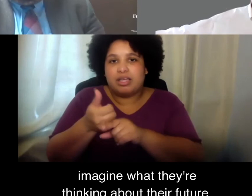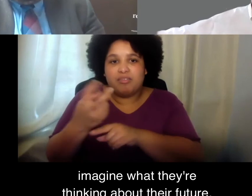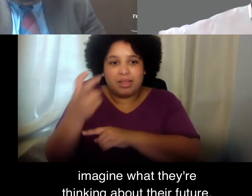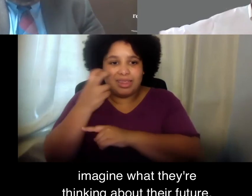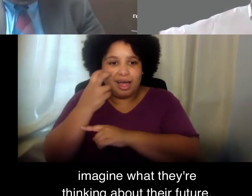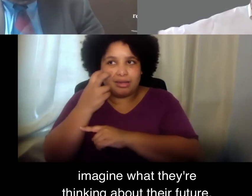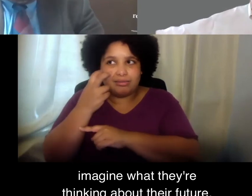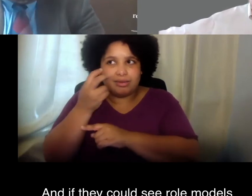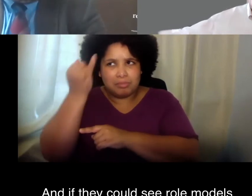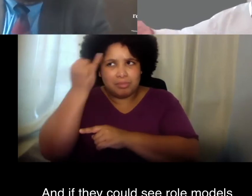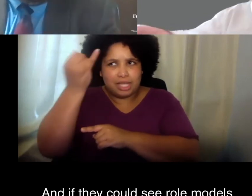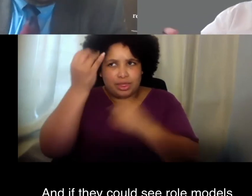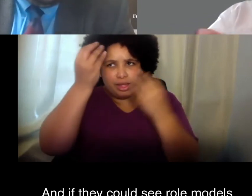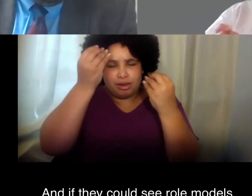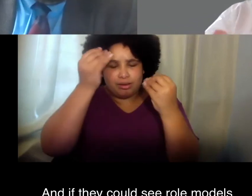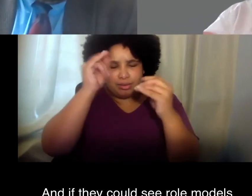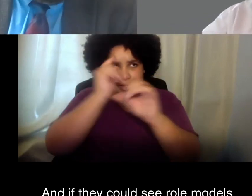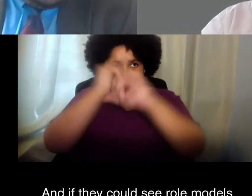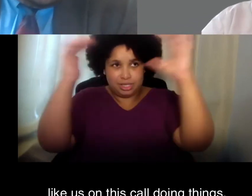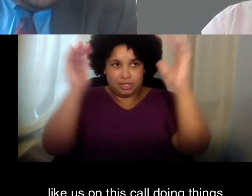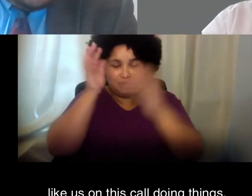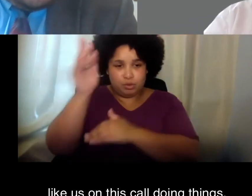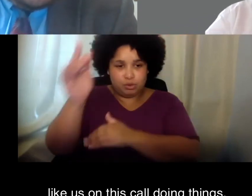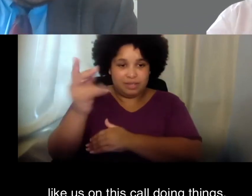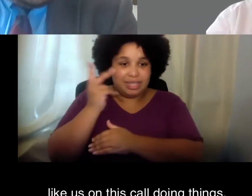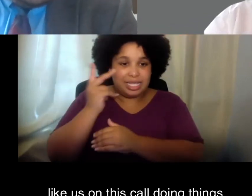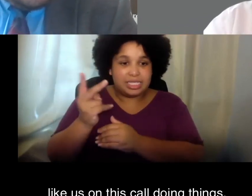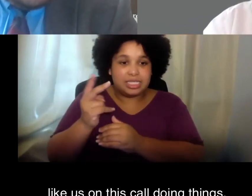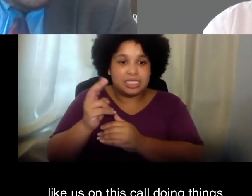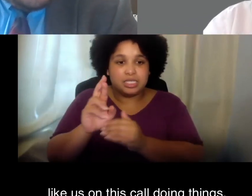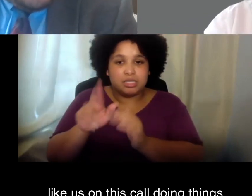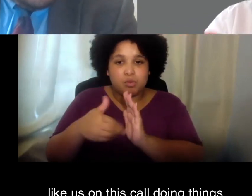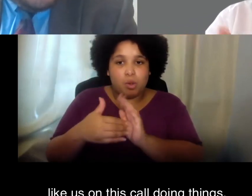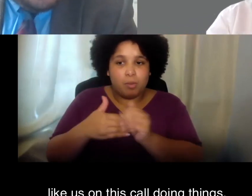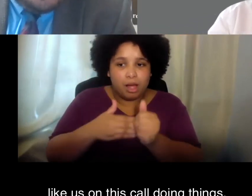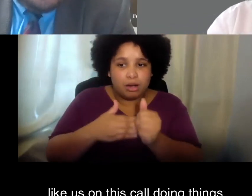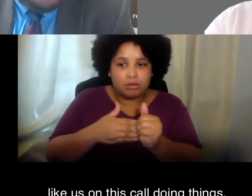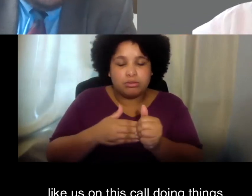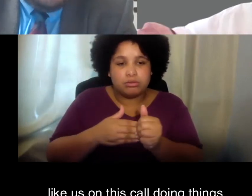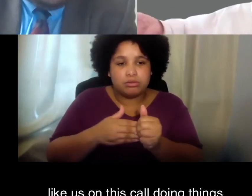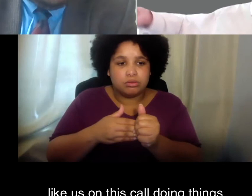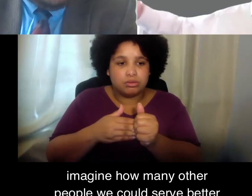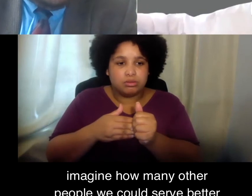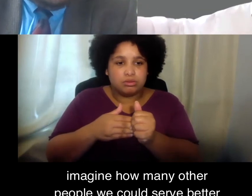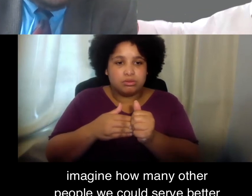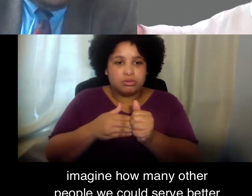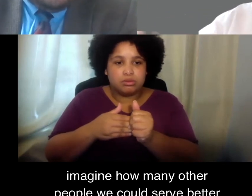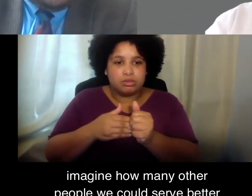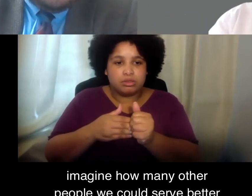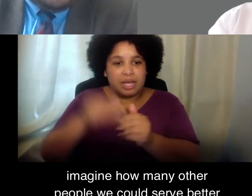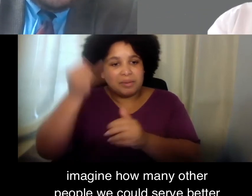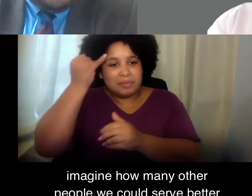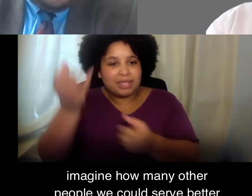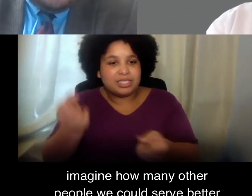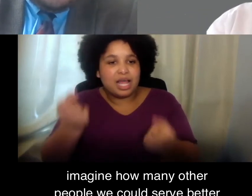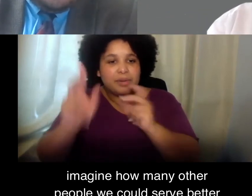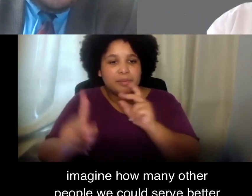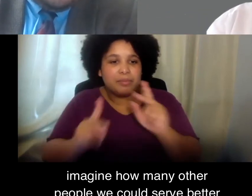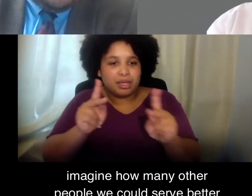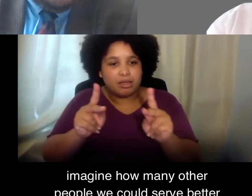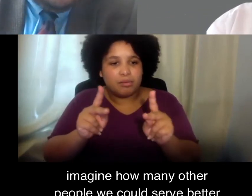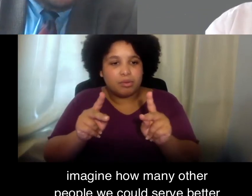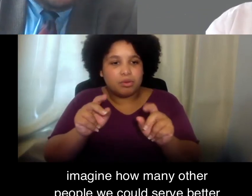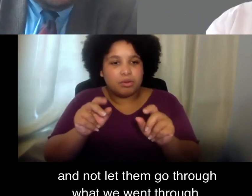future. And if they could see role models like us on this call doing things, imagine how many other people we could